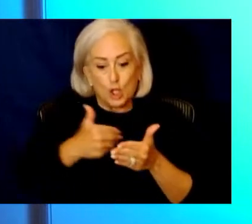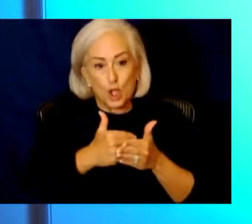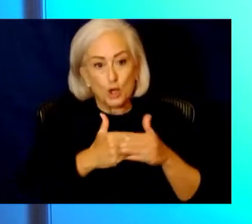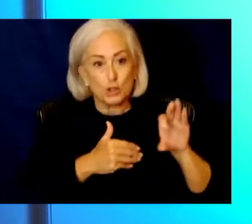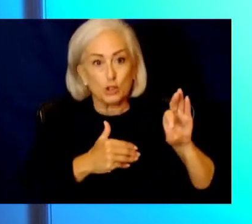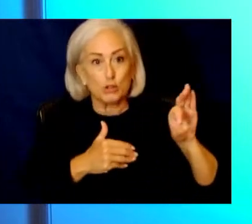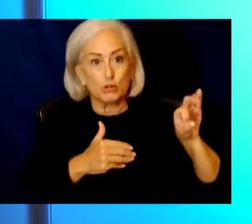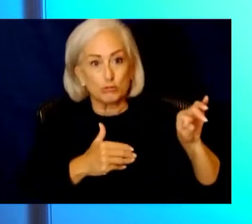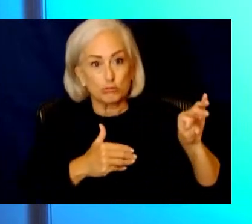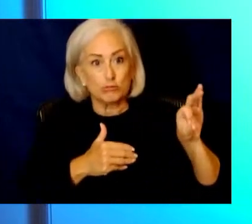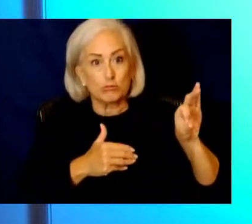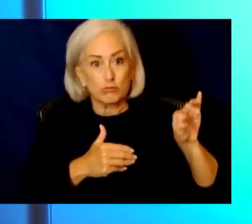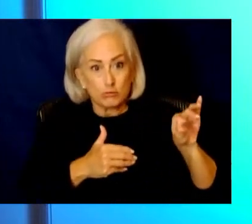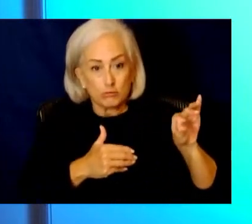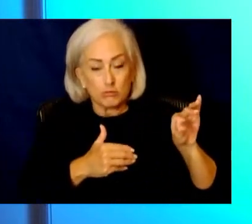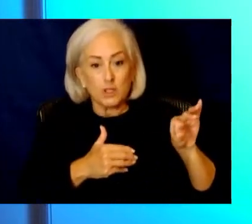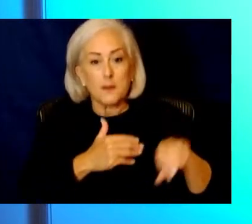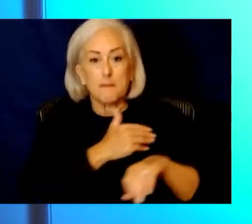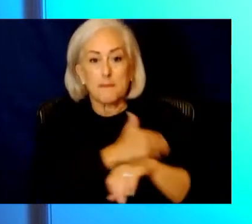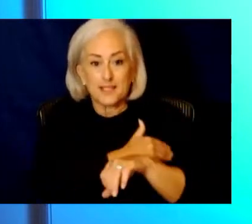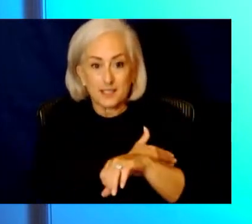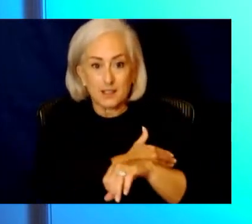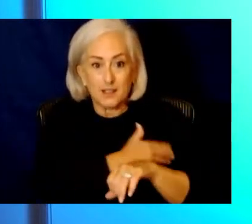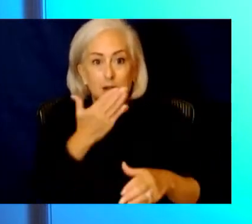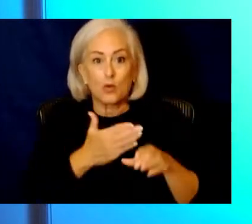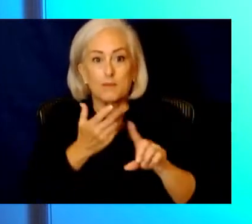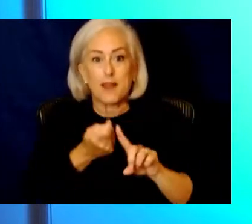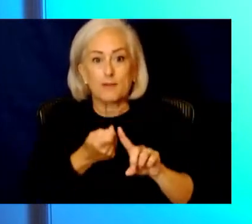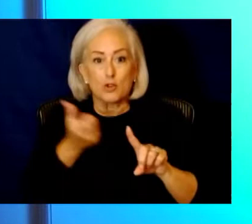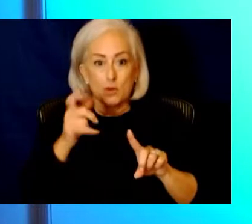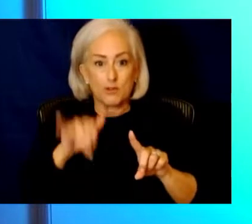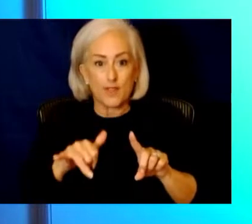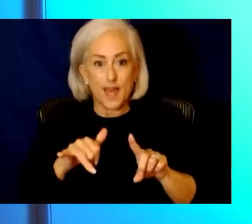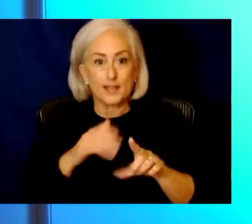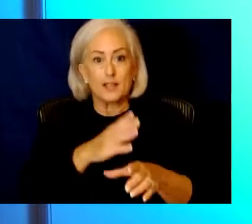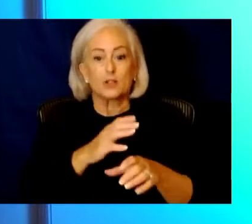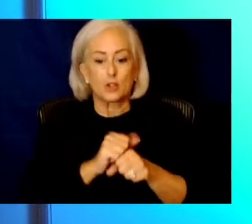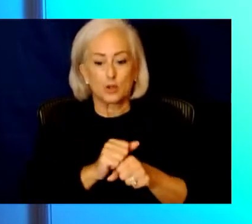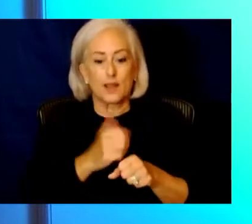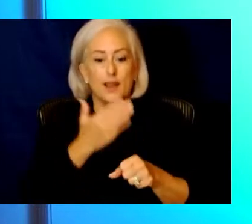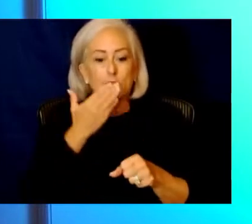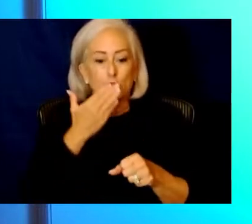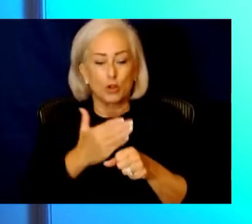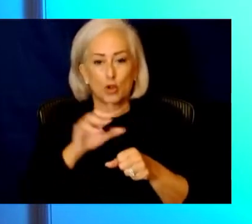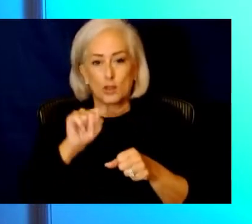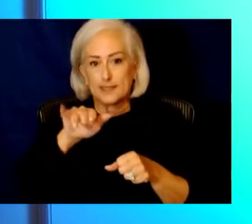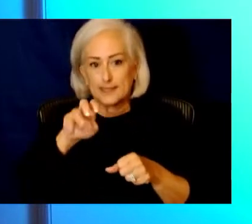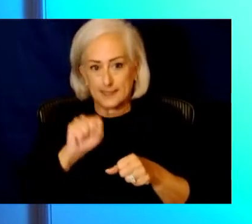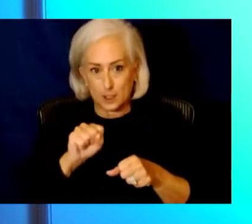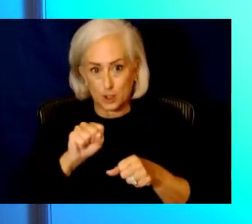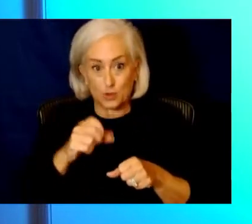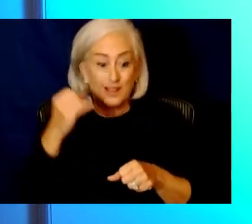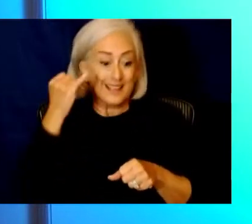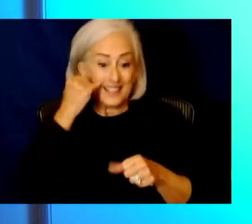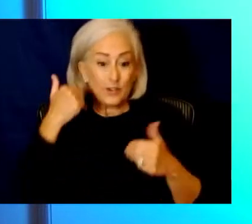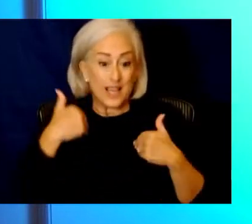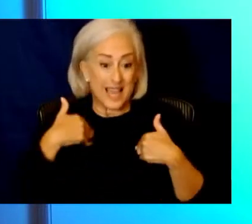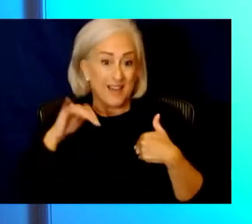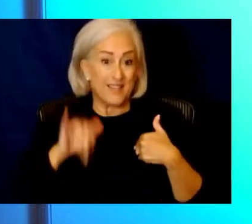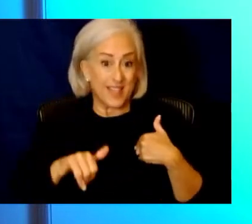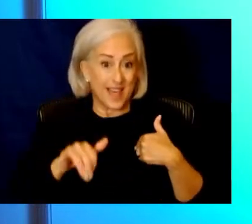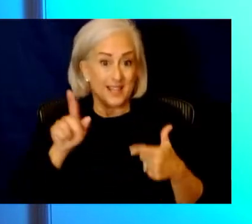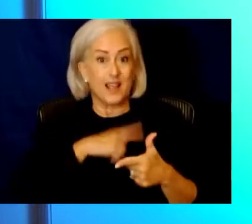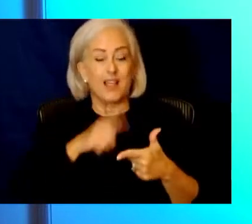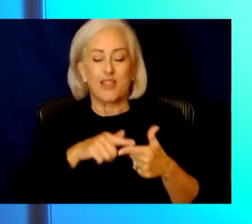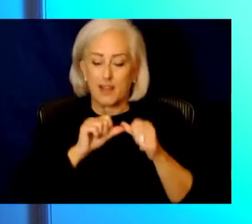to sacrifice the sphincter muscles in order to get that margin of healthy tissue. And if we do that, then some patients do have to end up with a permanent colostomy for the